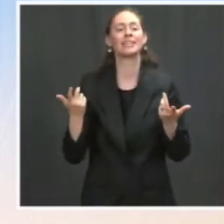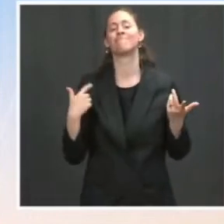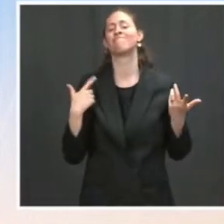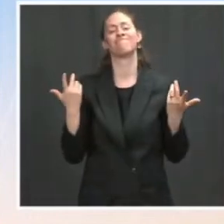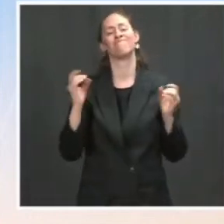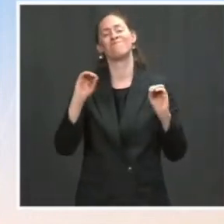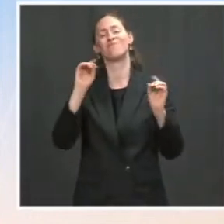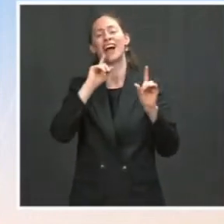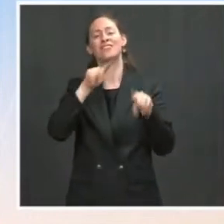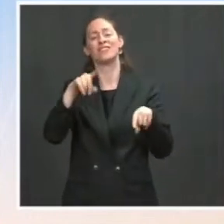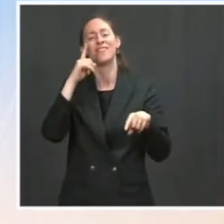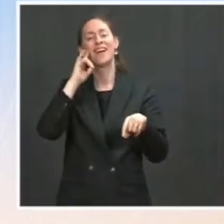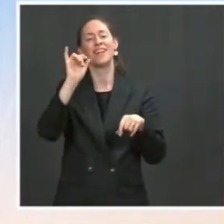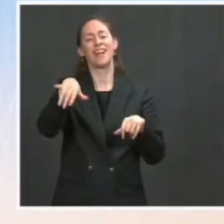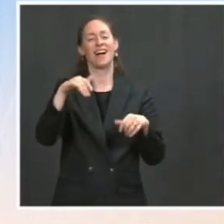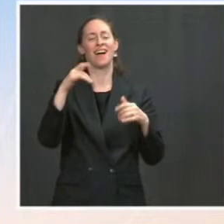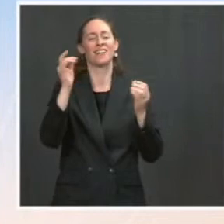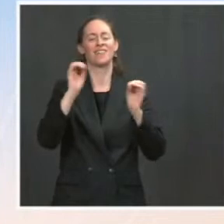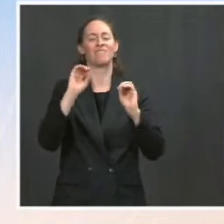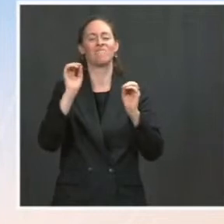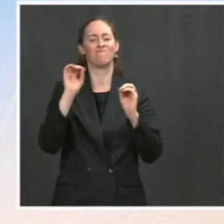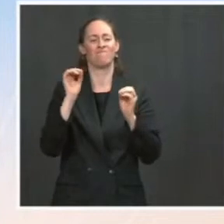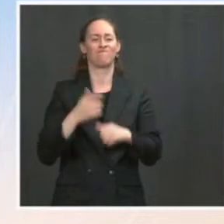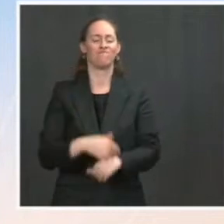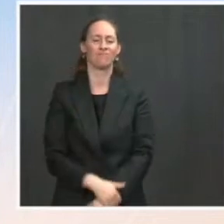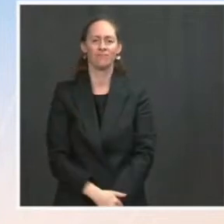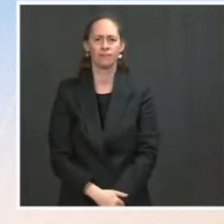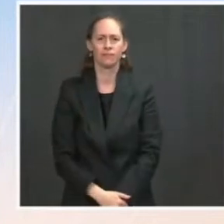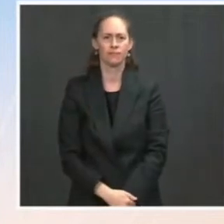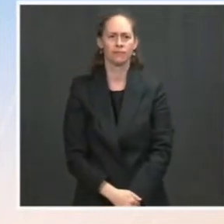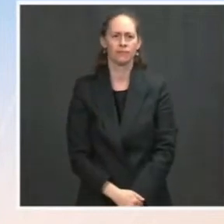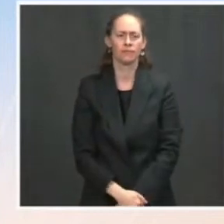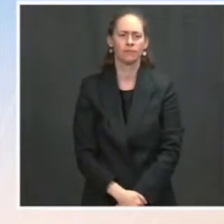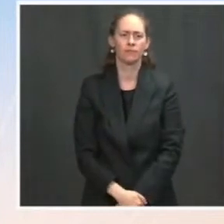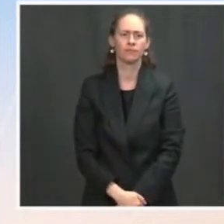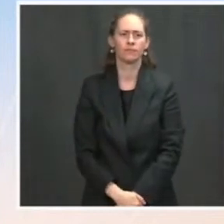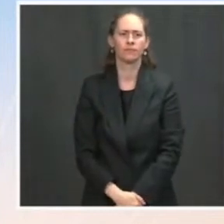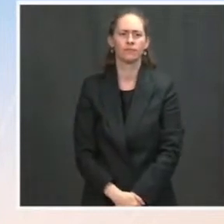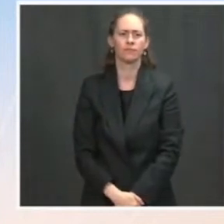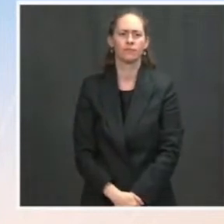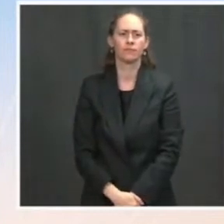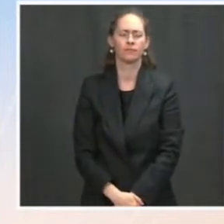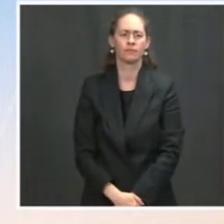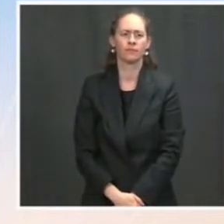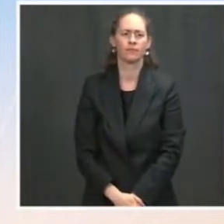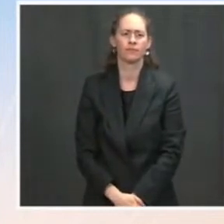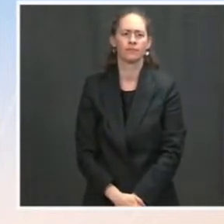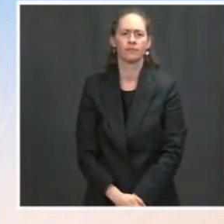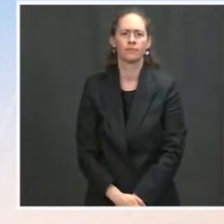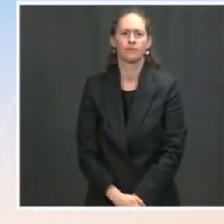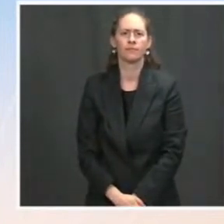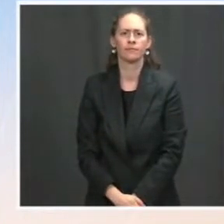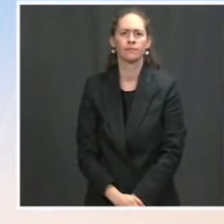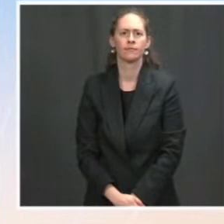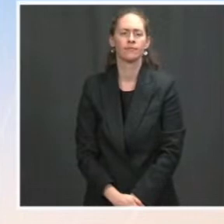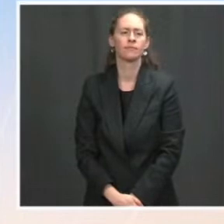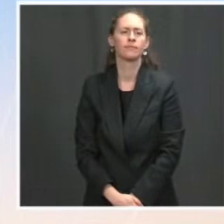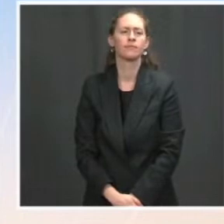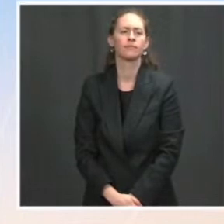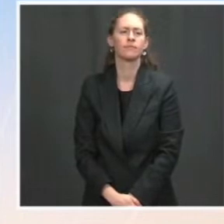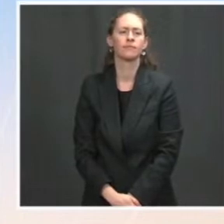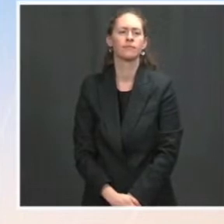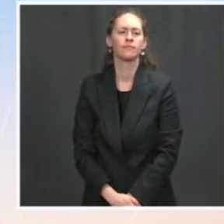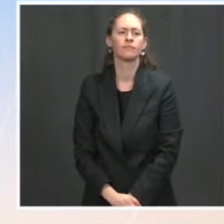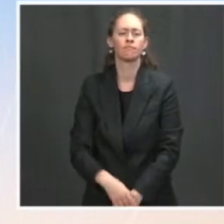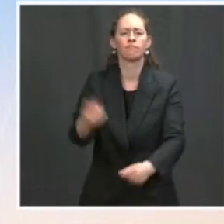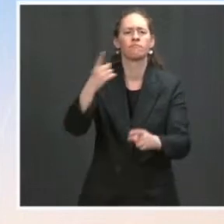this interesting question on the unemployment benefits. One suggestion the Republicans have been making is end those benefits